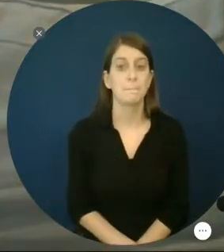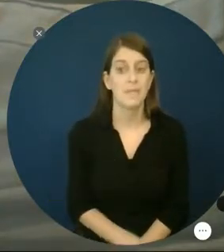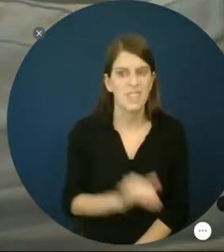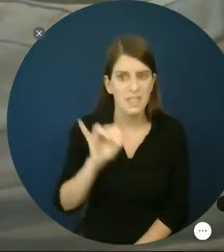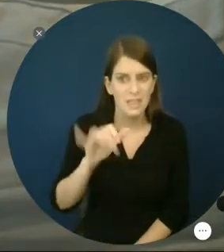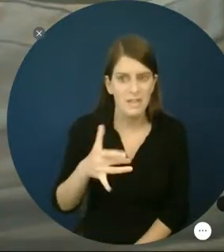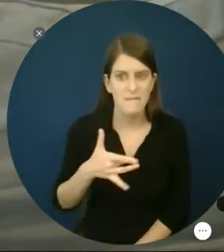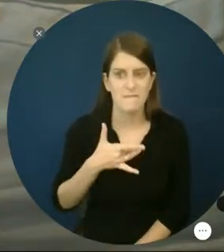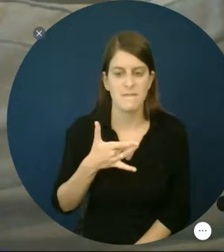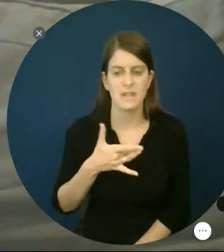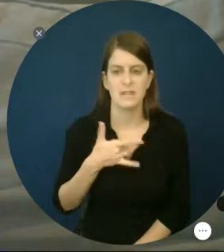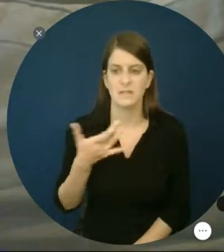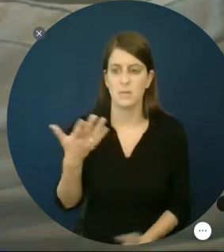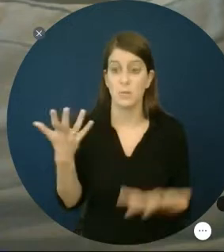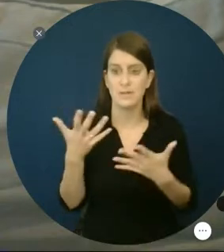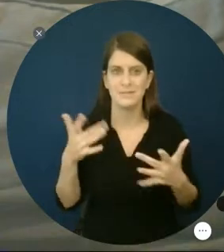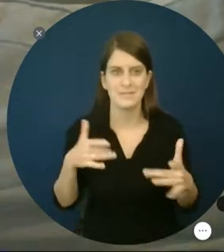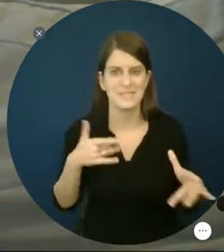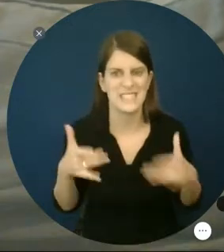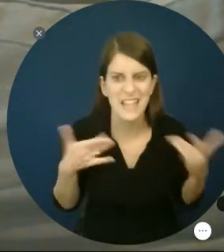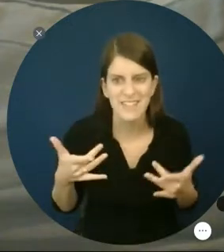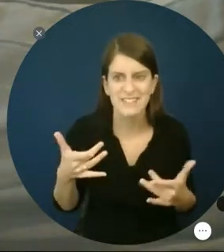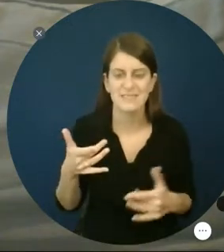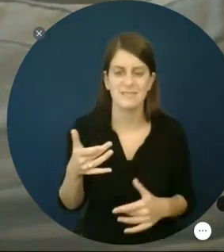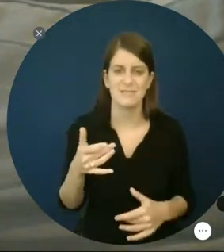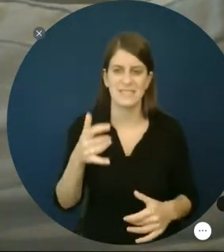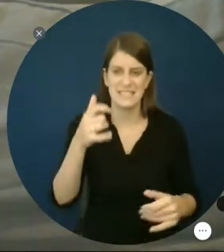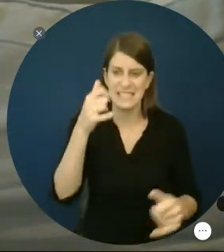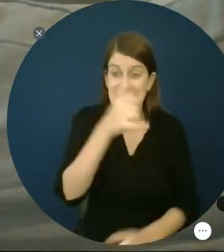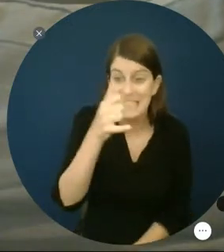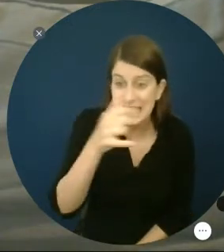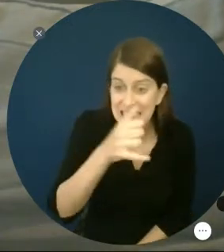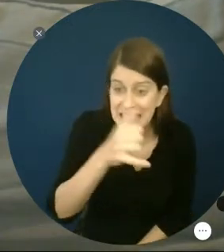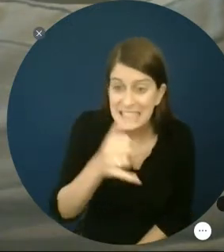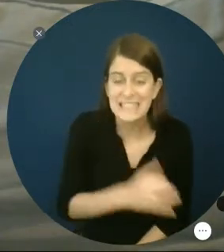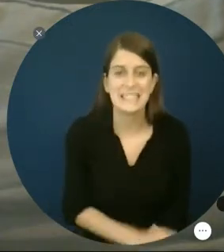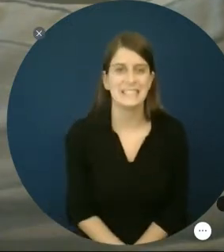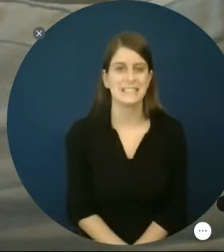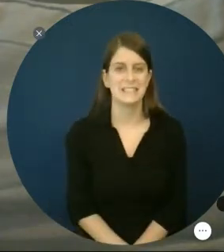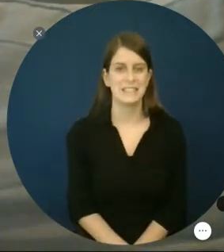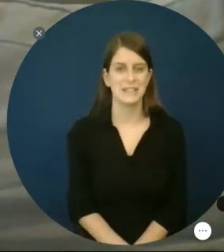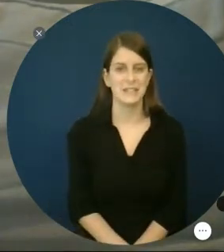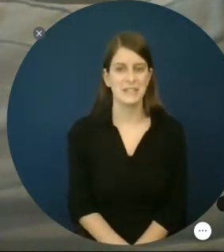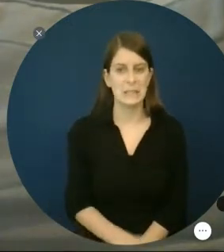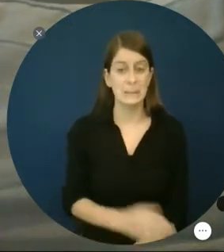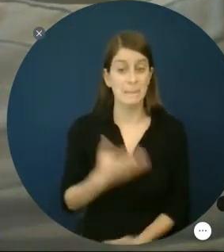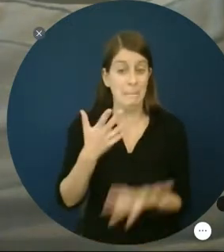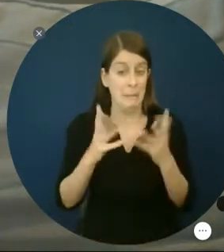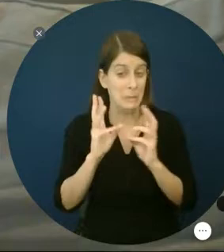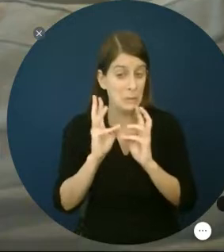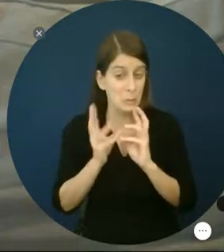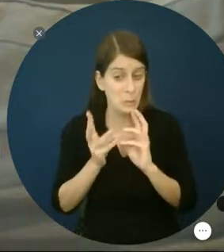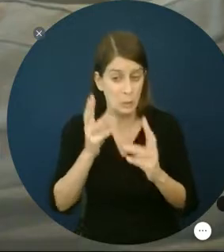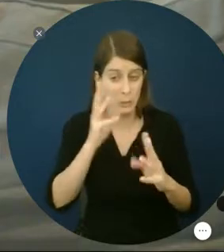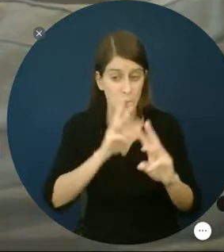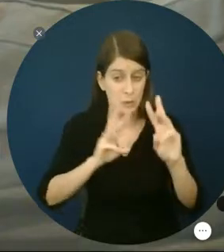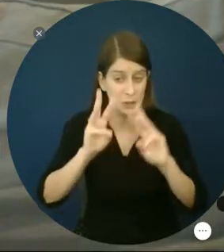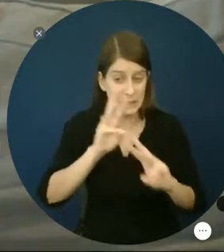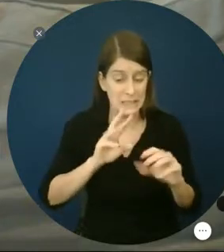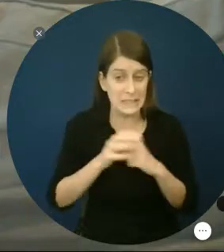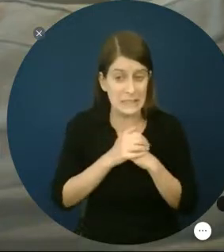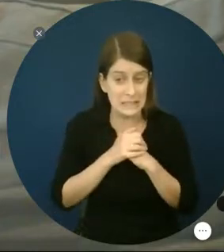feelings are feelings like feeling excited, feeling silly, feeling worried,